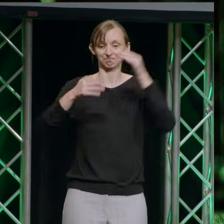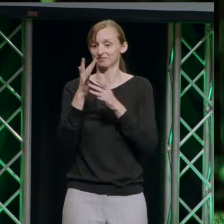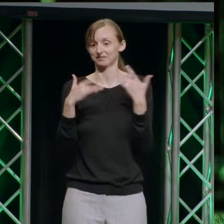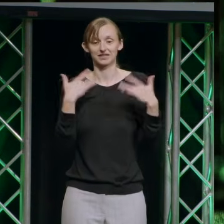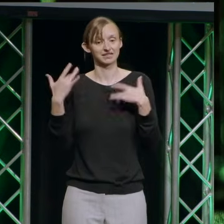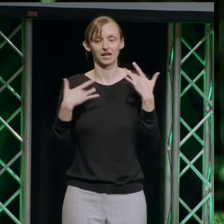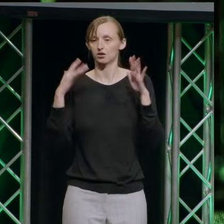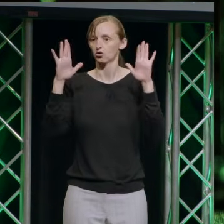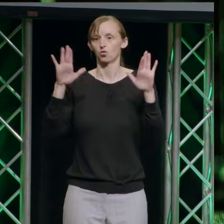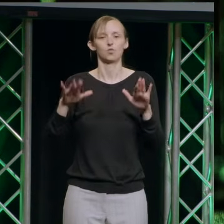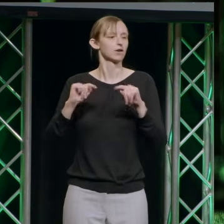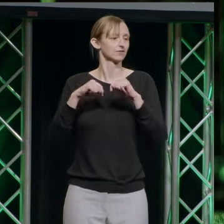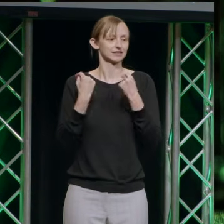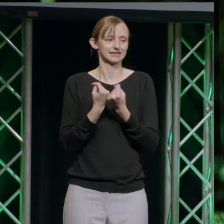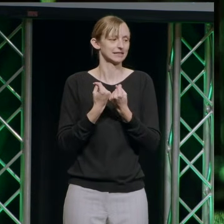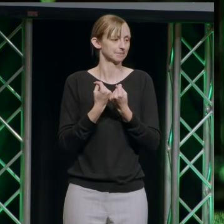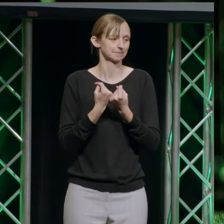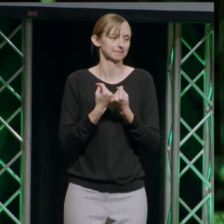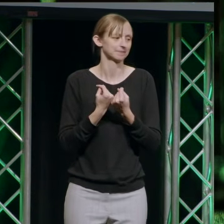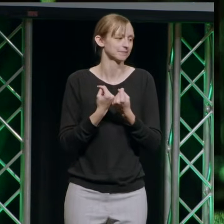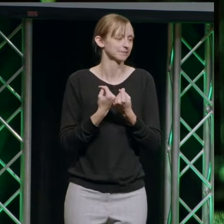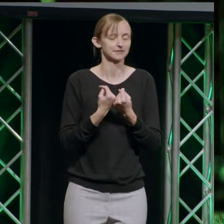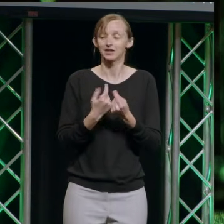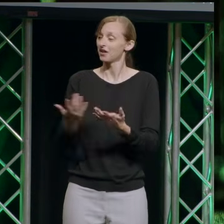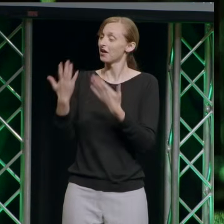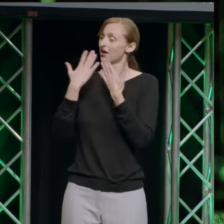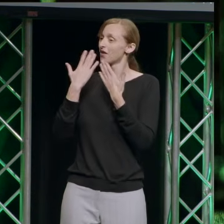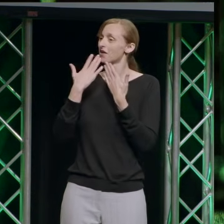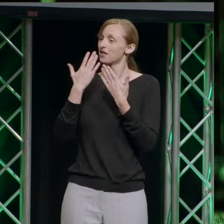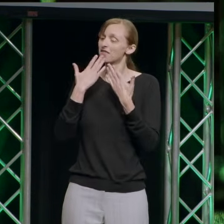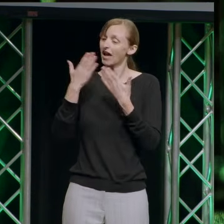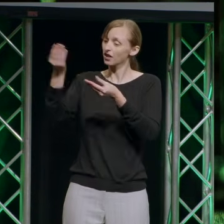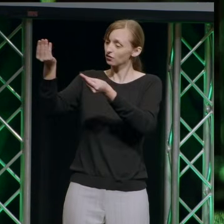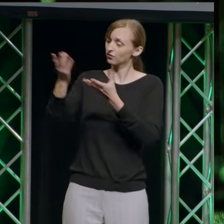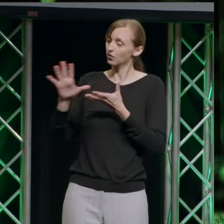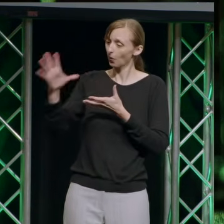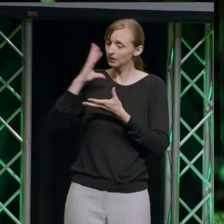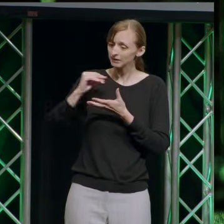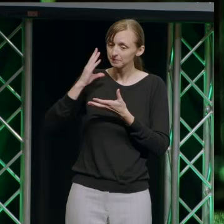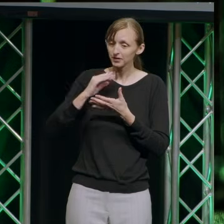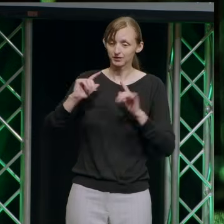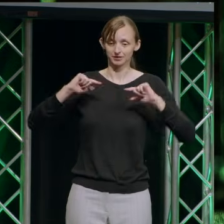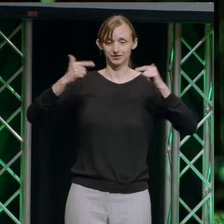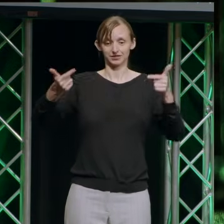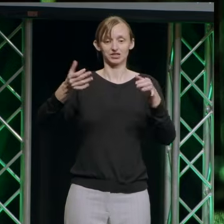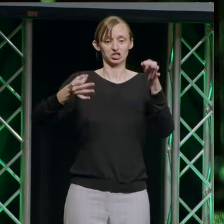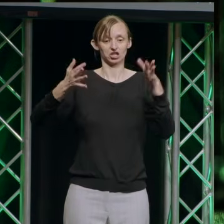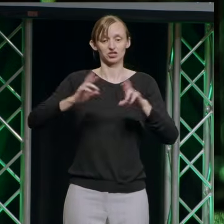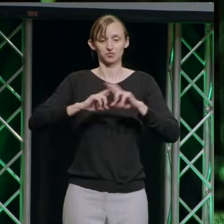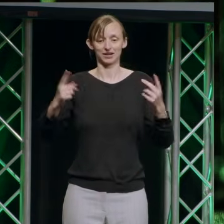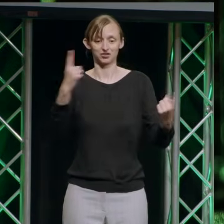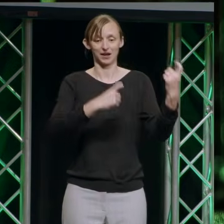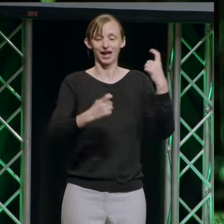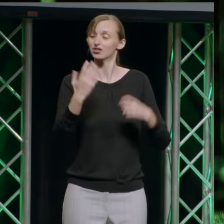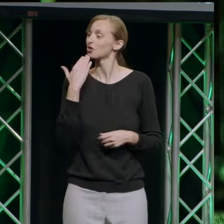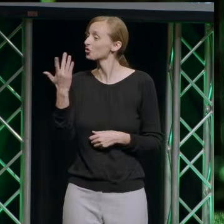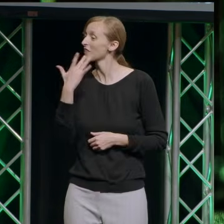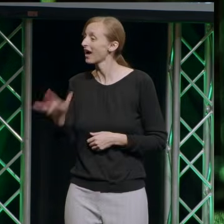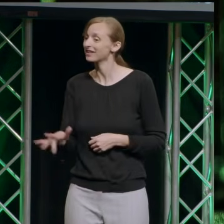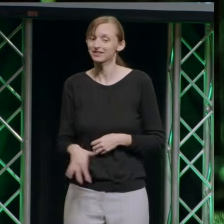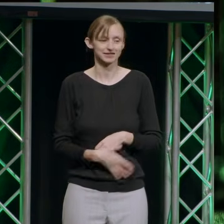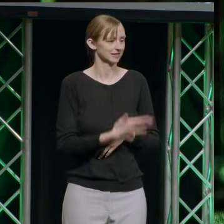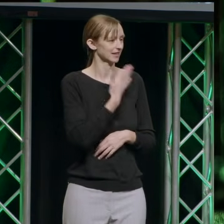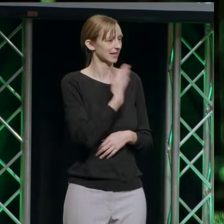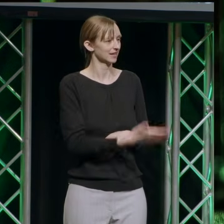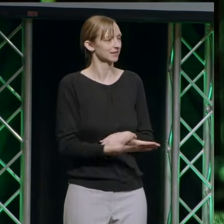team that can take this forward. Fantastic. Thank you for sharing all of that. Yeah. All right, judges are ready for you. Good luck. Thank you.